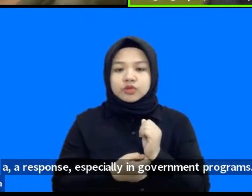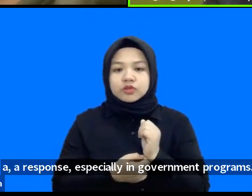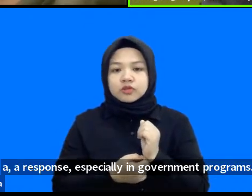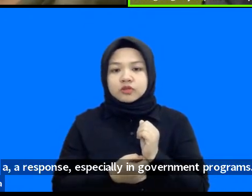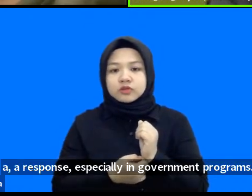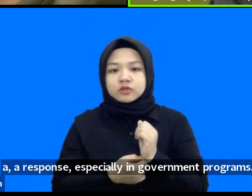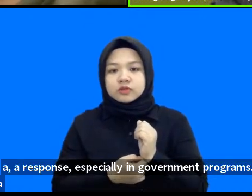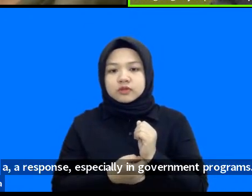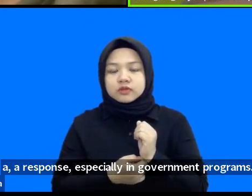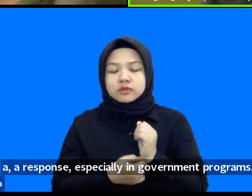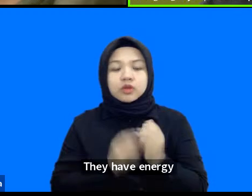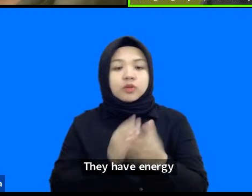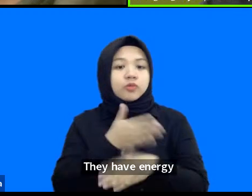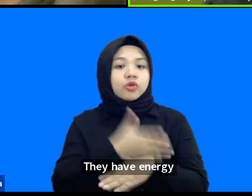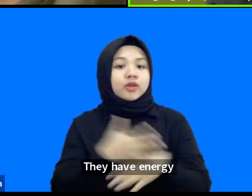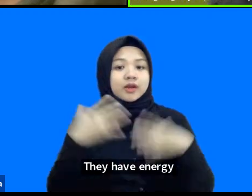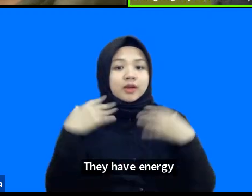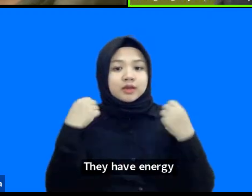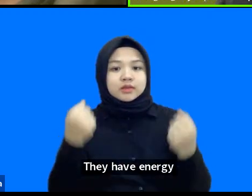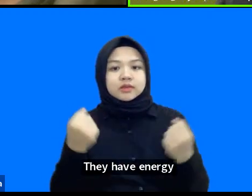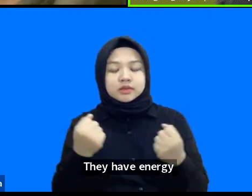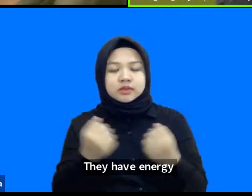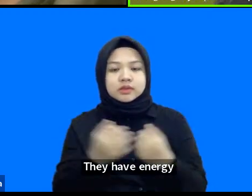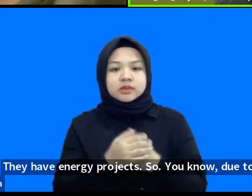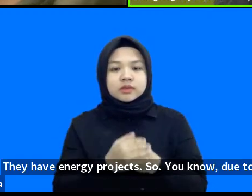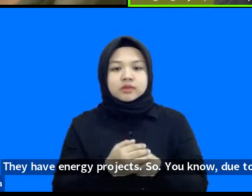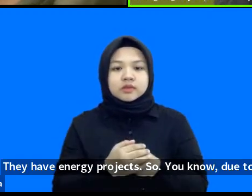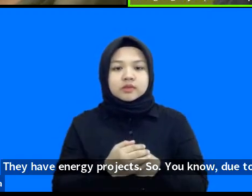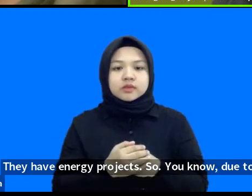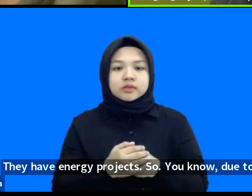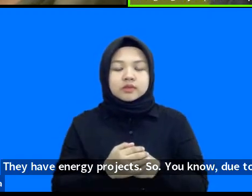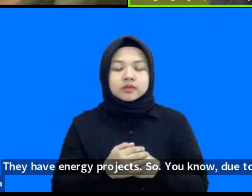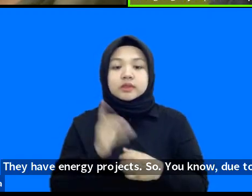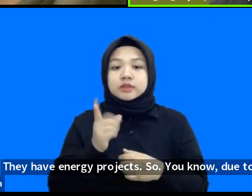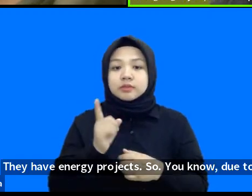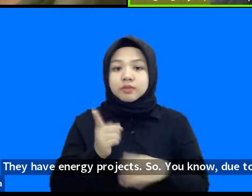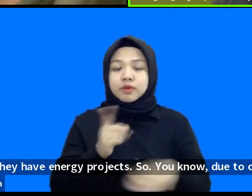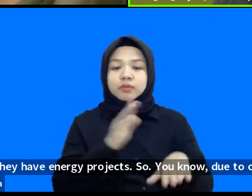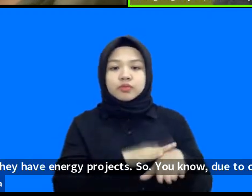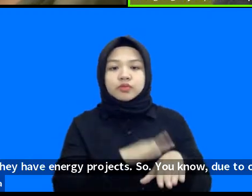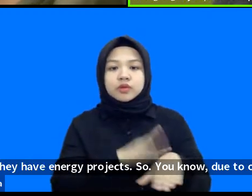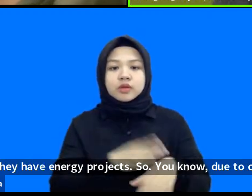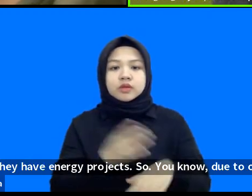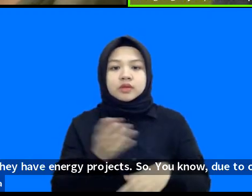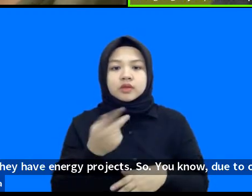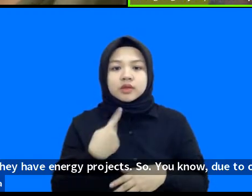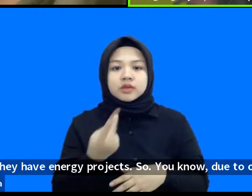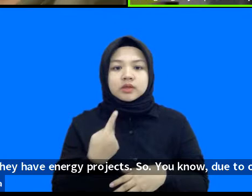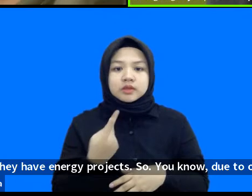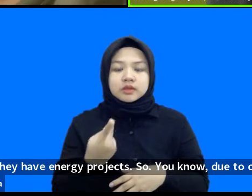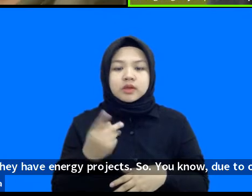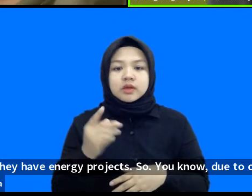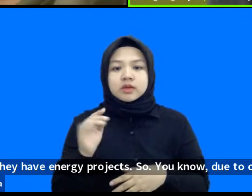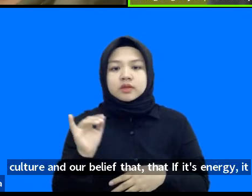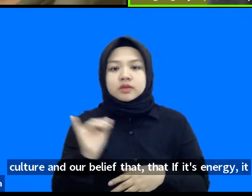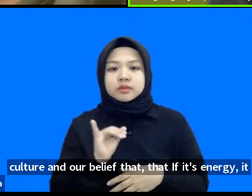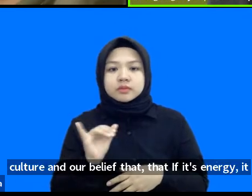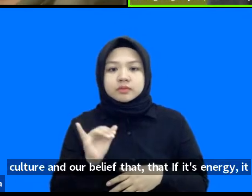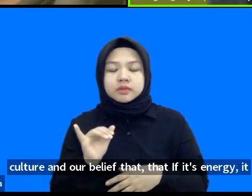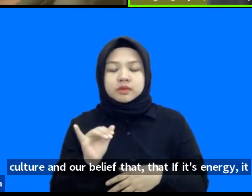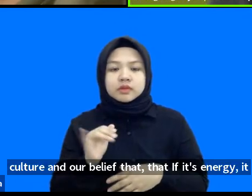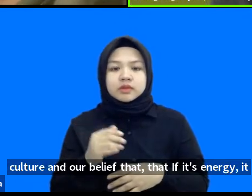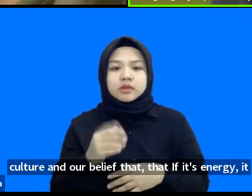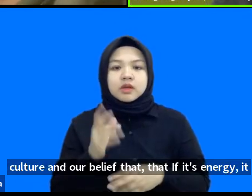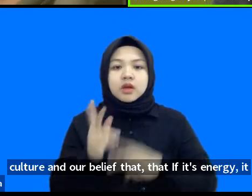So due to our culture and our belief that if it's energy, it should be male or